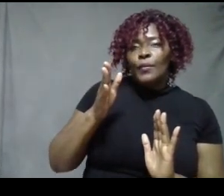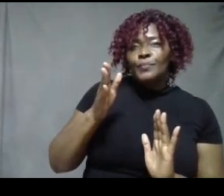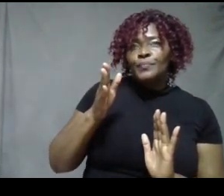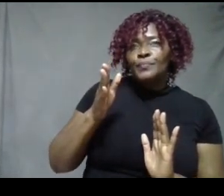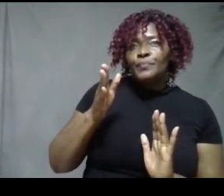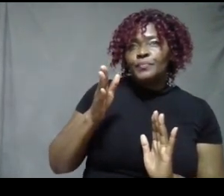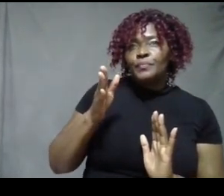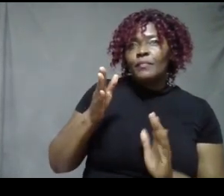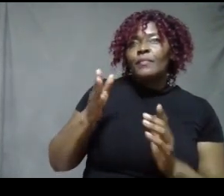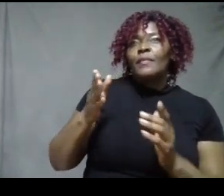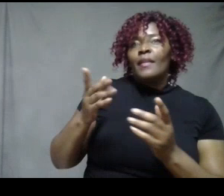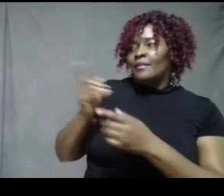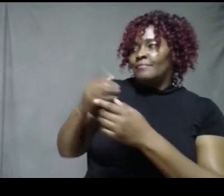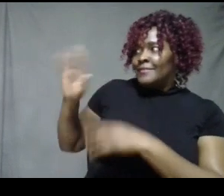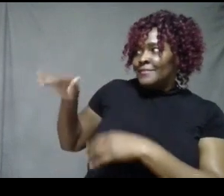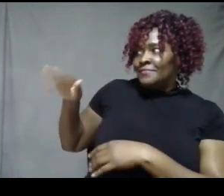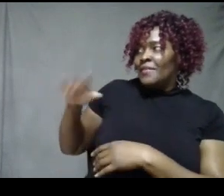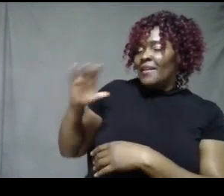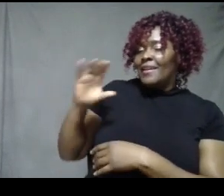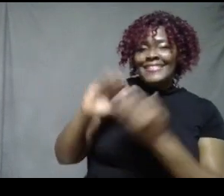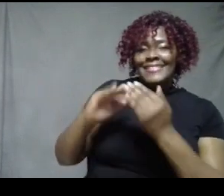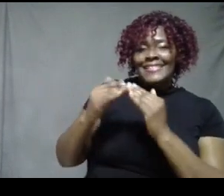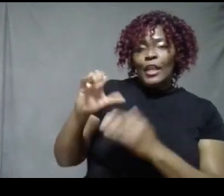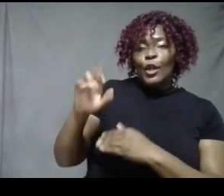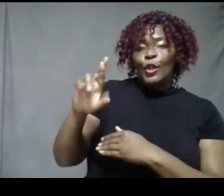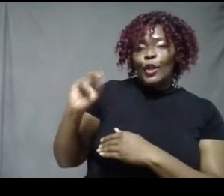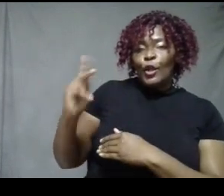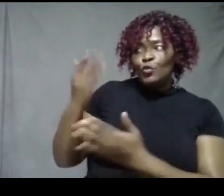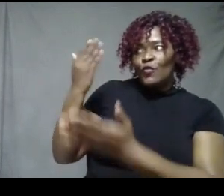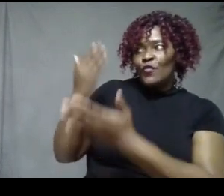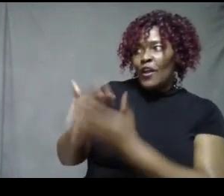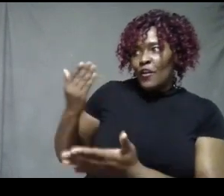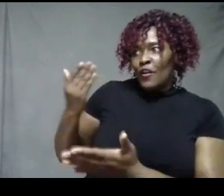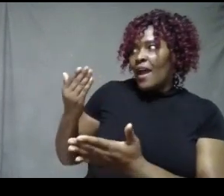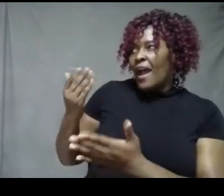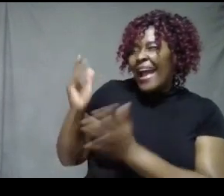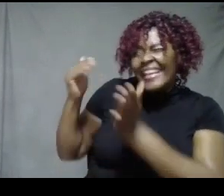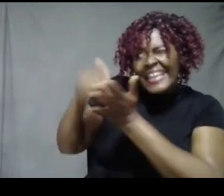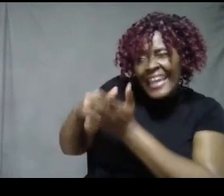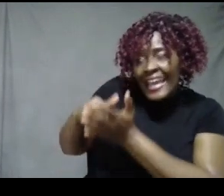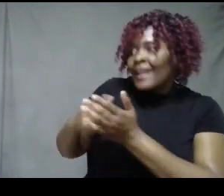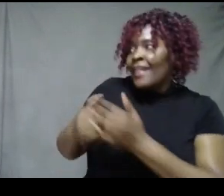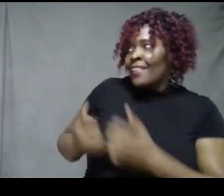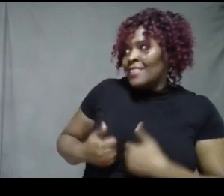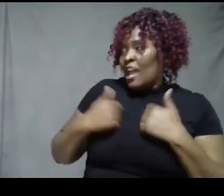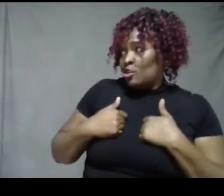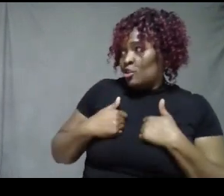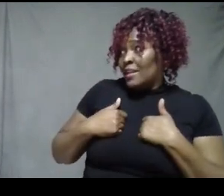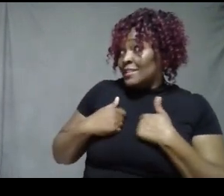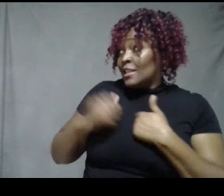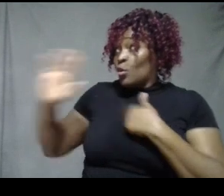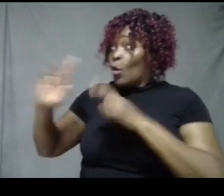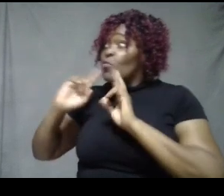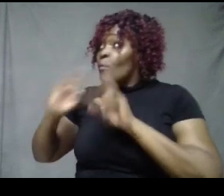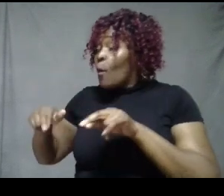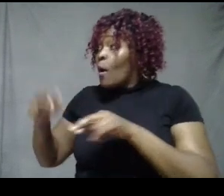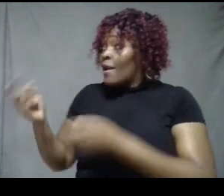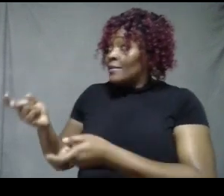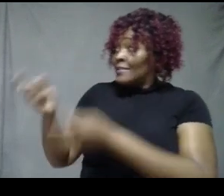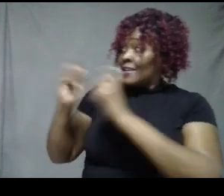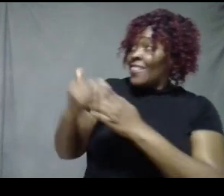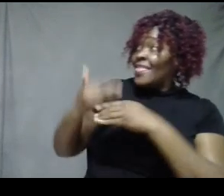more time the addresses and bring us a report back at the next meeting. And that's what we will go with. Okay.